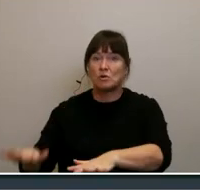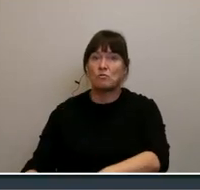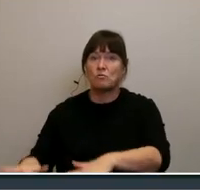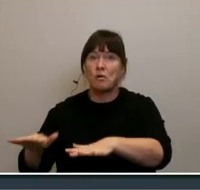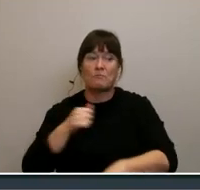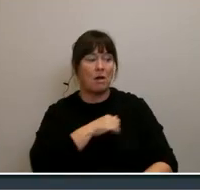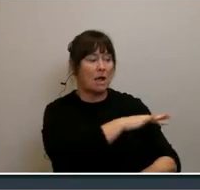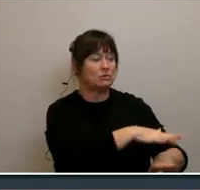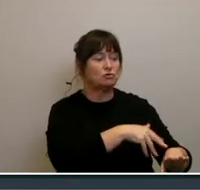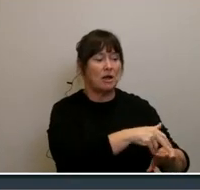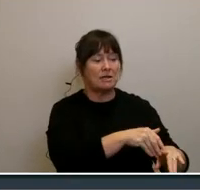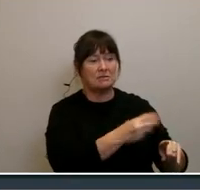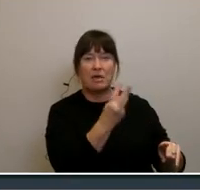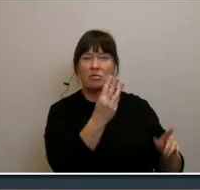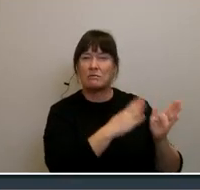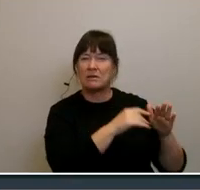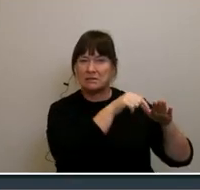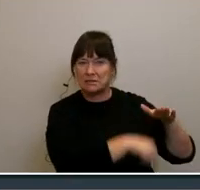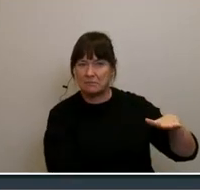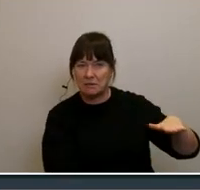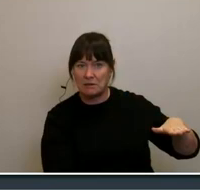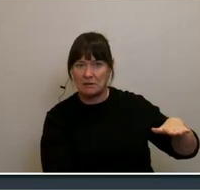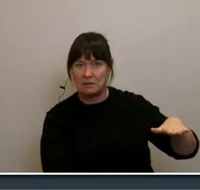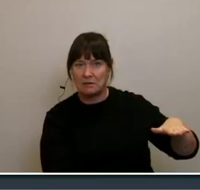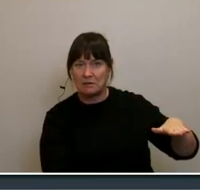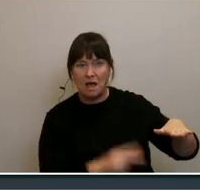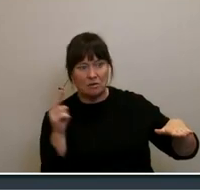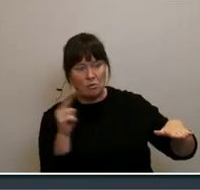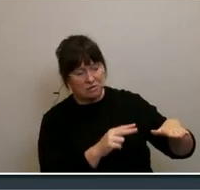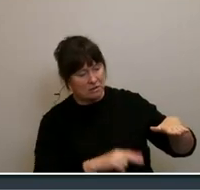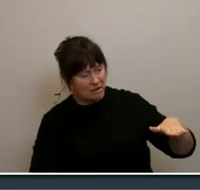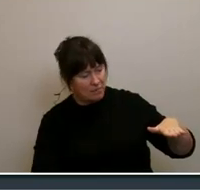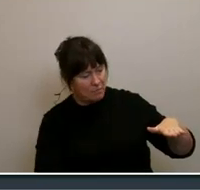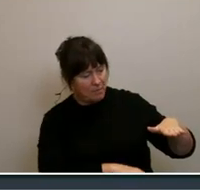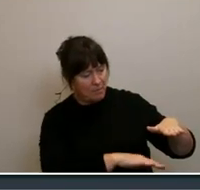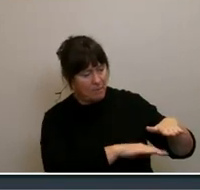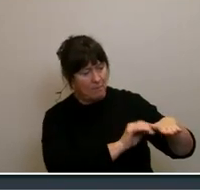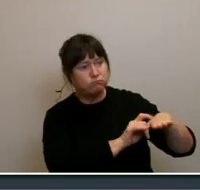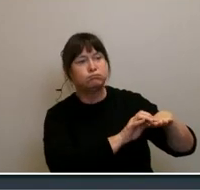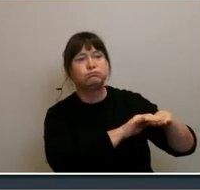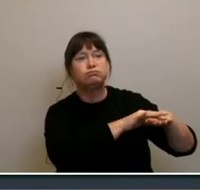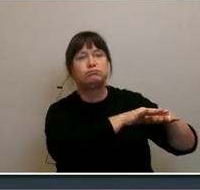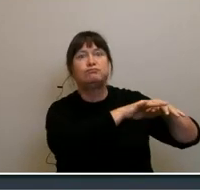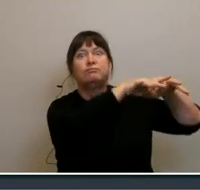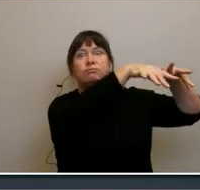which is approximately just over 3 metres deep, and I saw that water coming. And it finished, stopped flowing